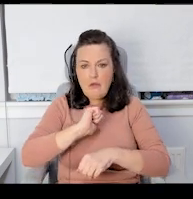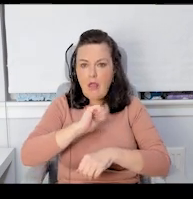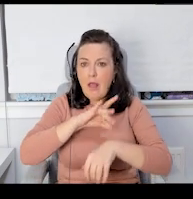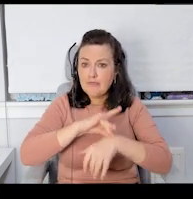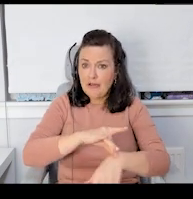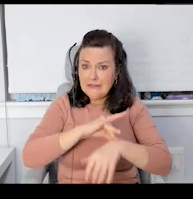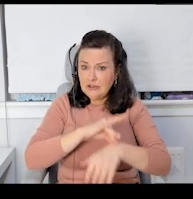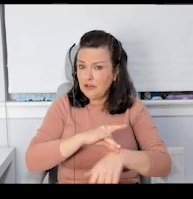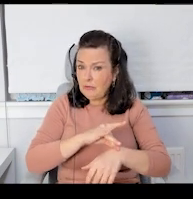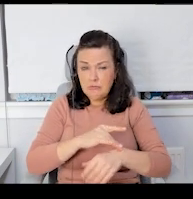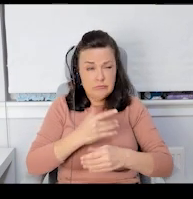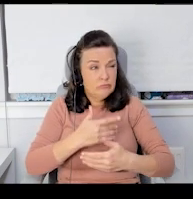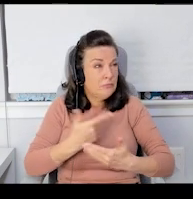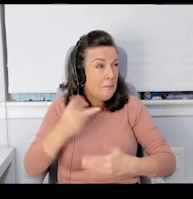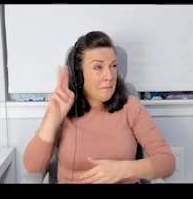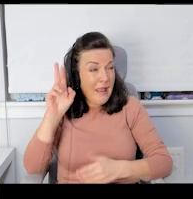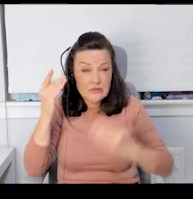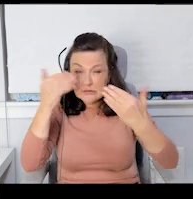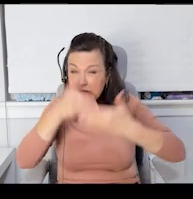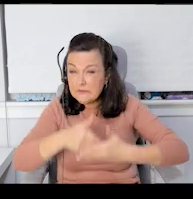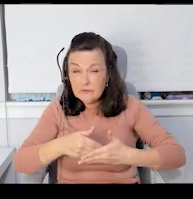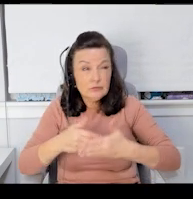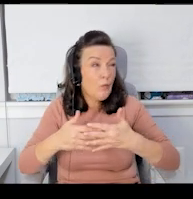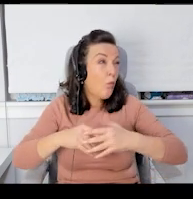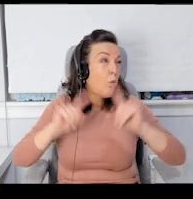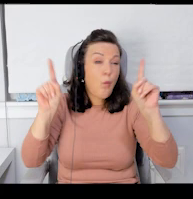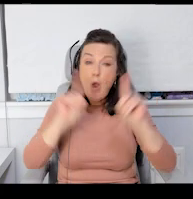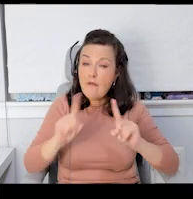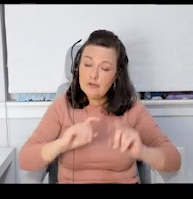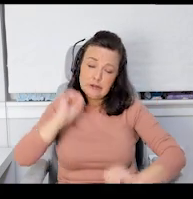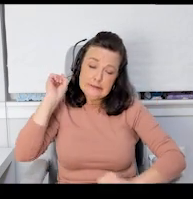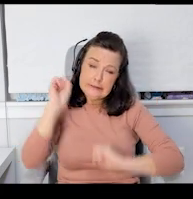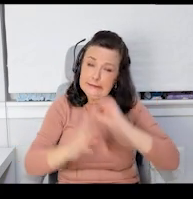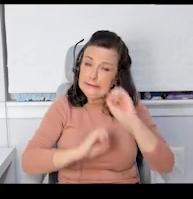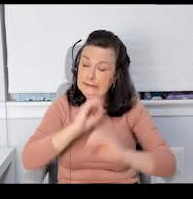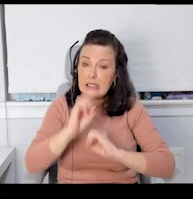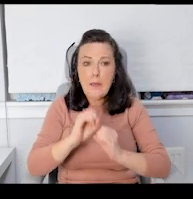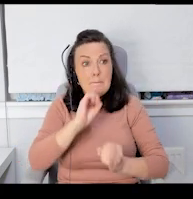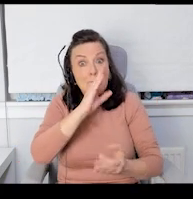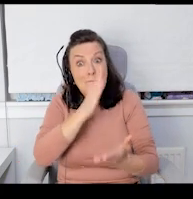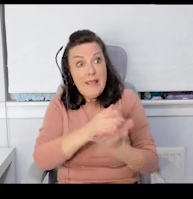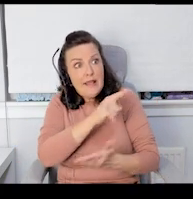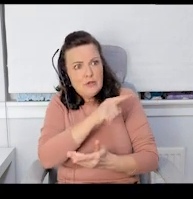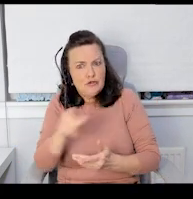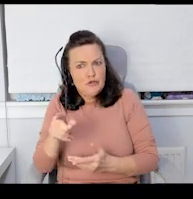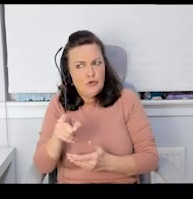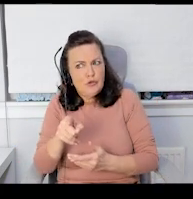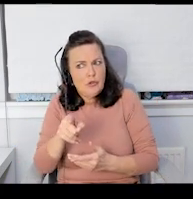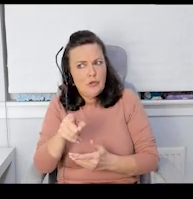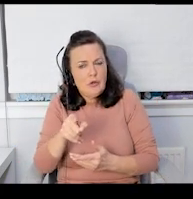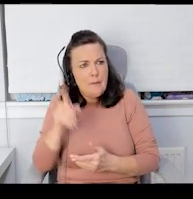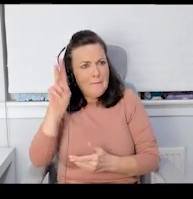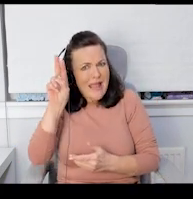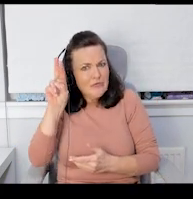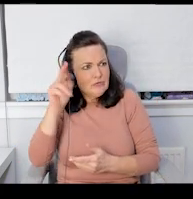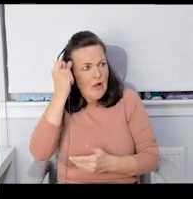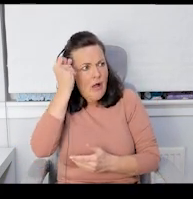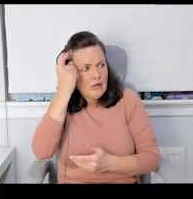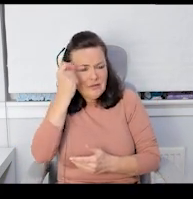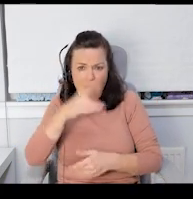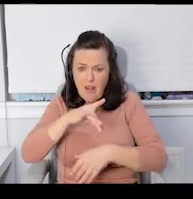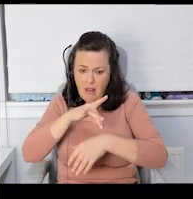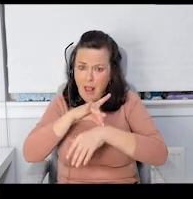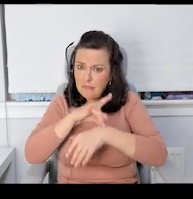it's a valid option as is everything else. It's about raising awareness of what the whole Foundation Apprenticeship family is, where it sits within a